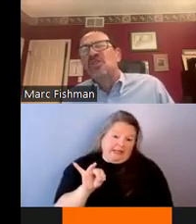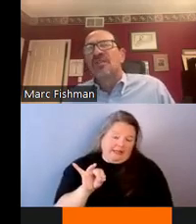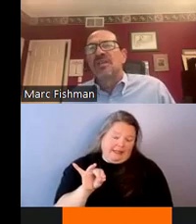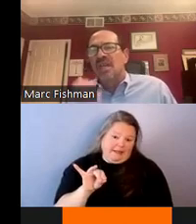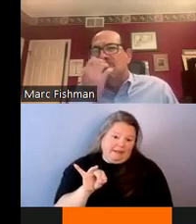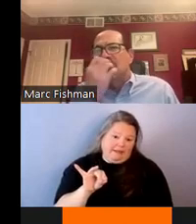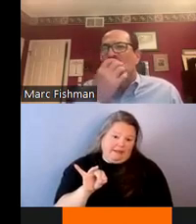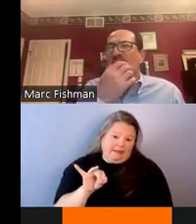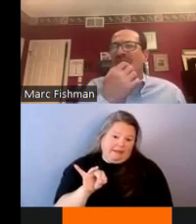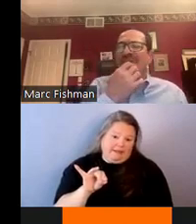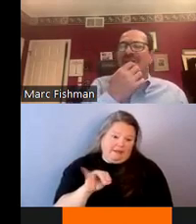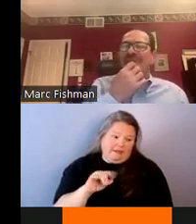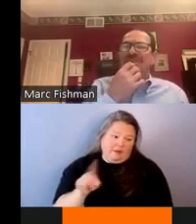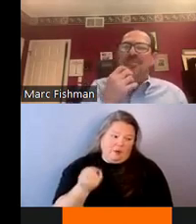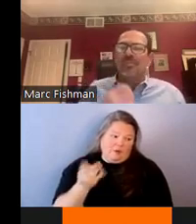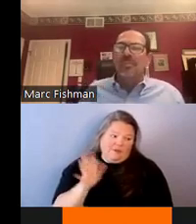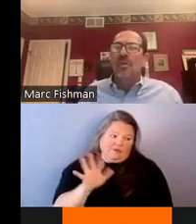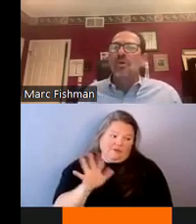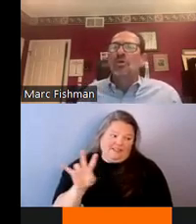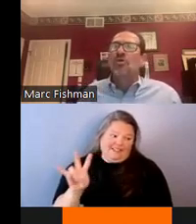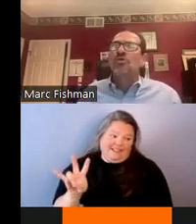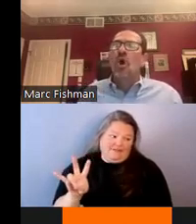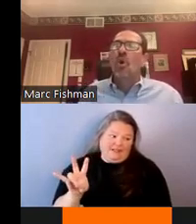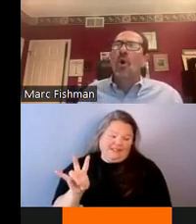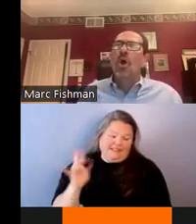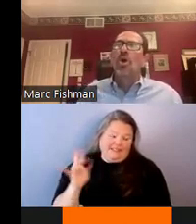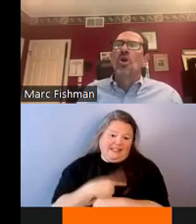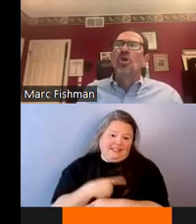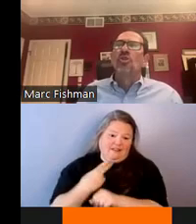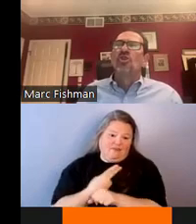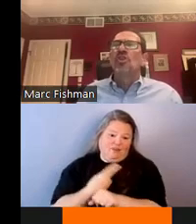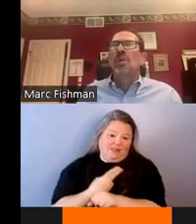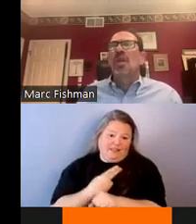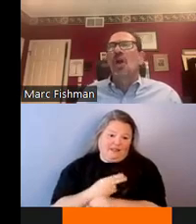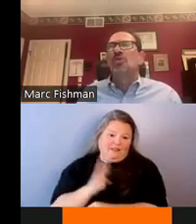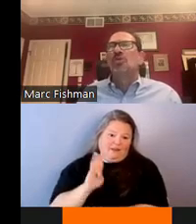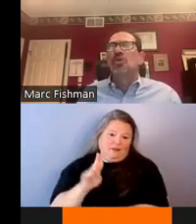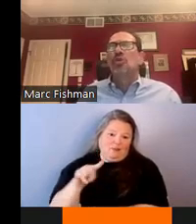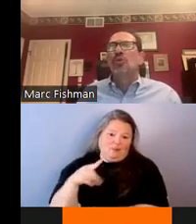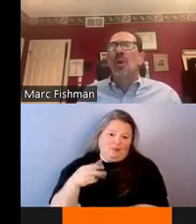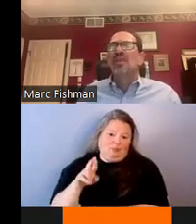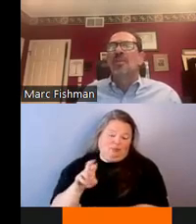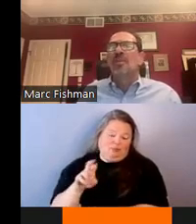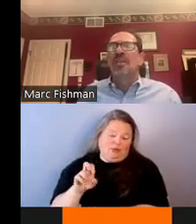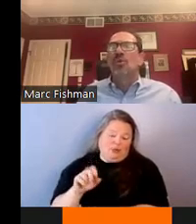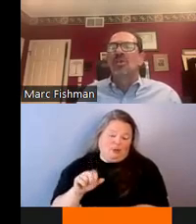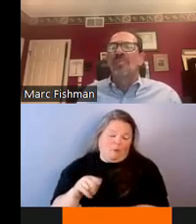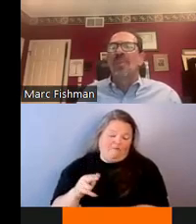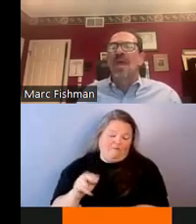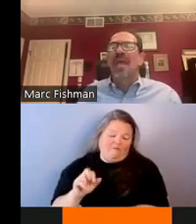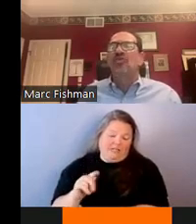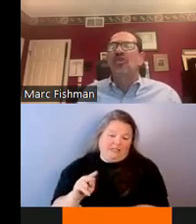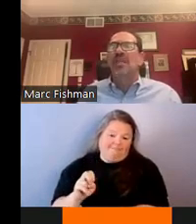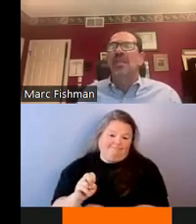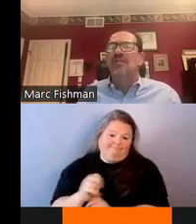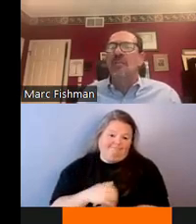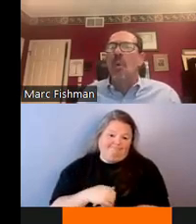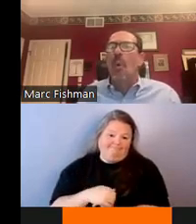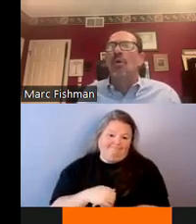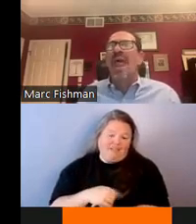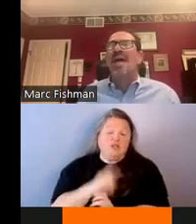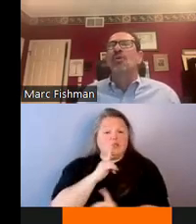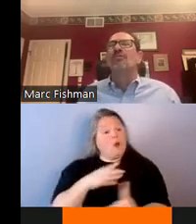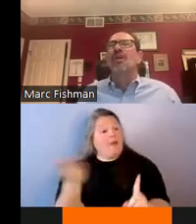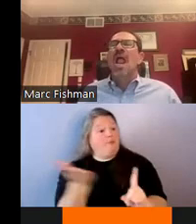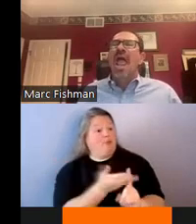Only 57 days of buprenorphine coverage. So just because you persuade somebody to accept medication and give